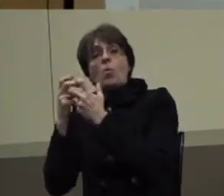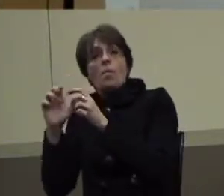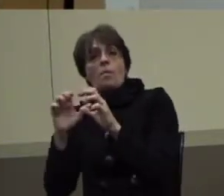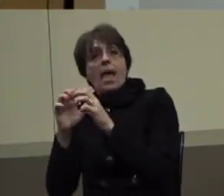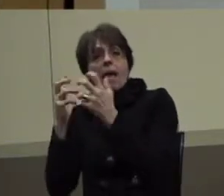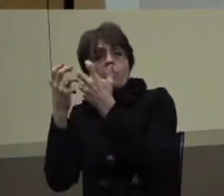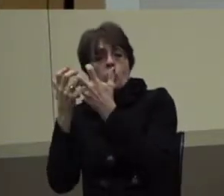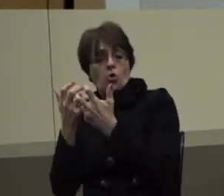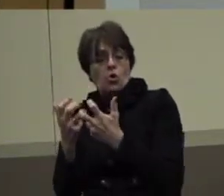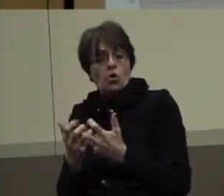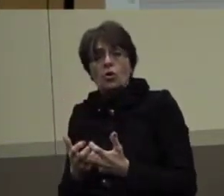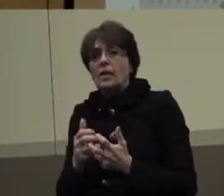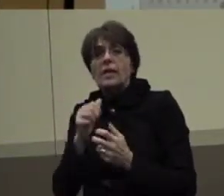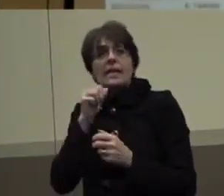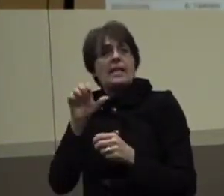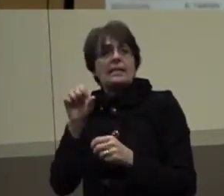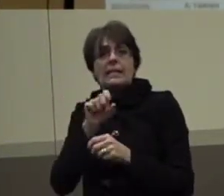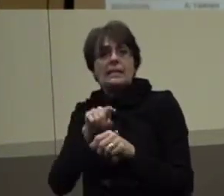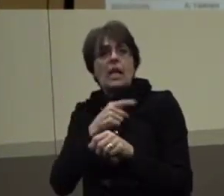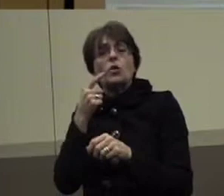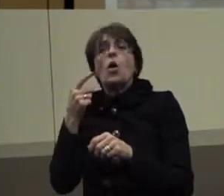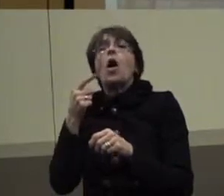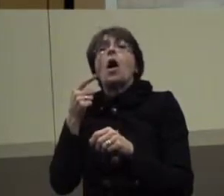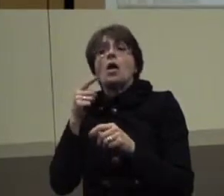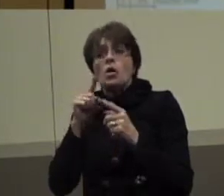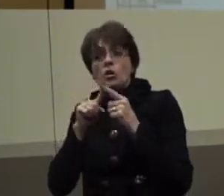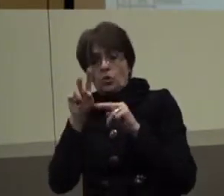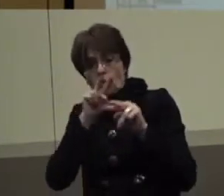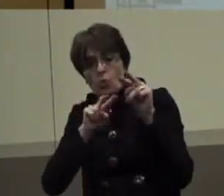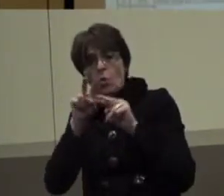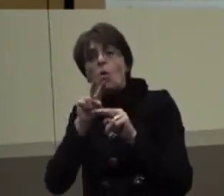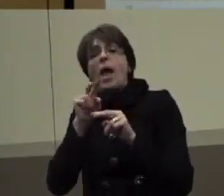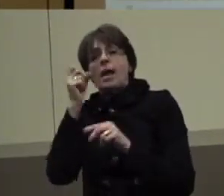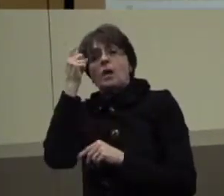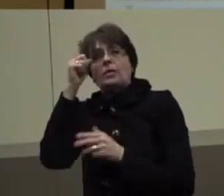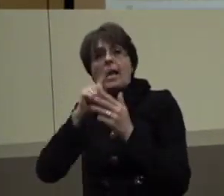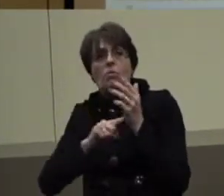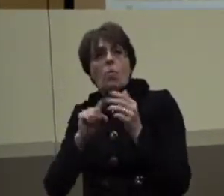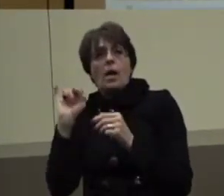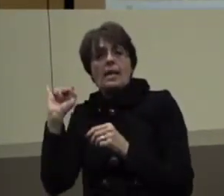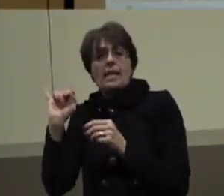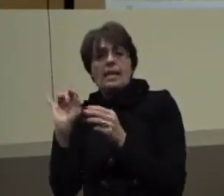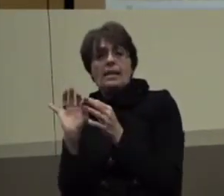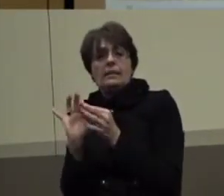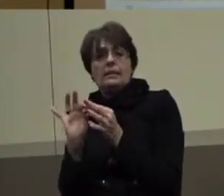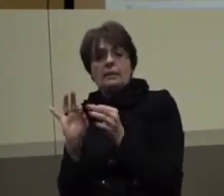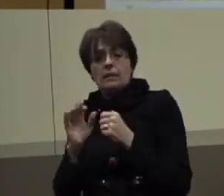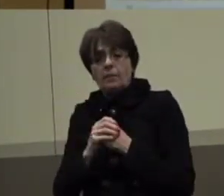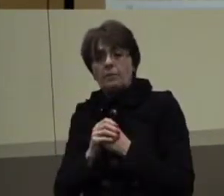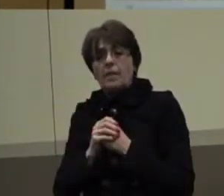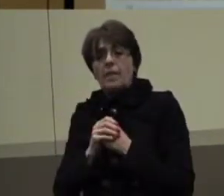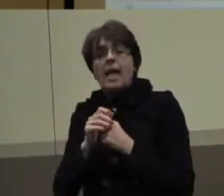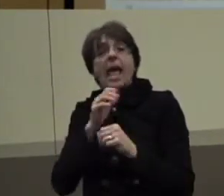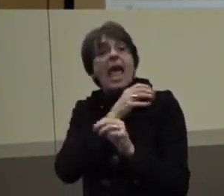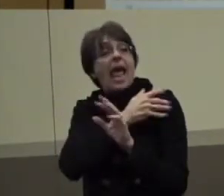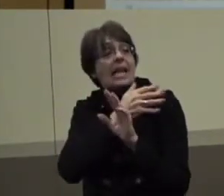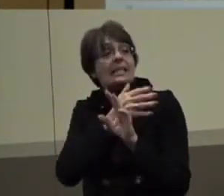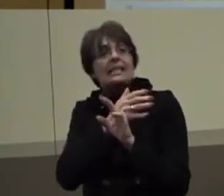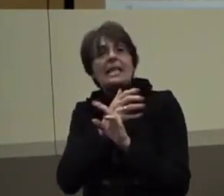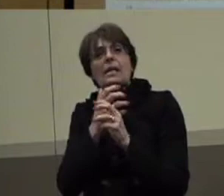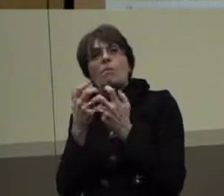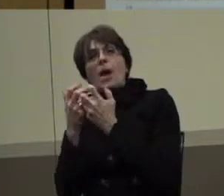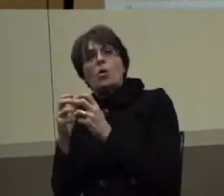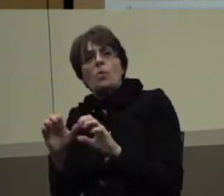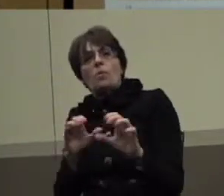take very long to be able to read these and understand what they're telling you. Here's the antecedent paired with the behavior. So you can